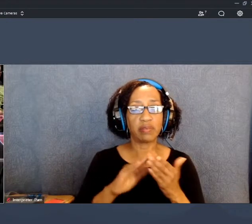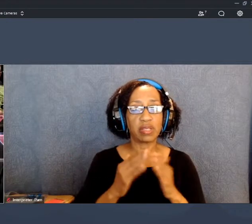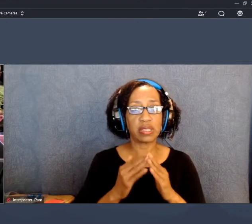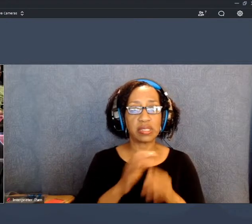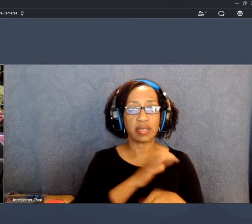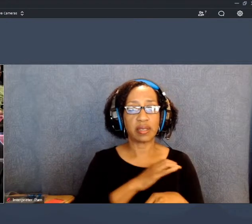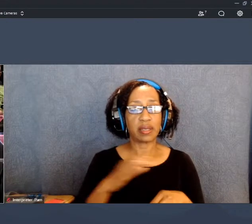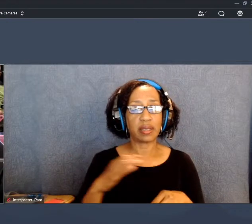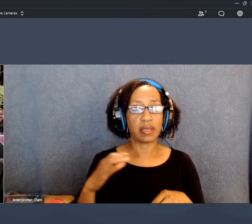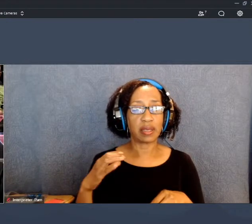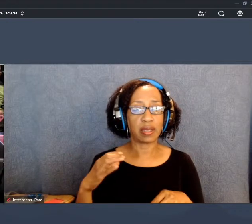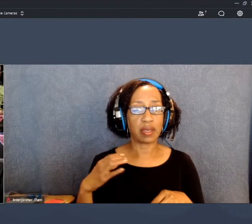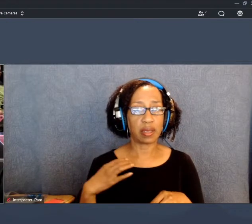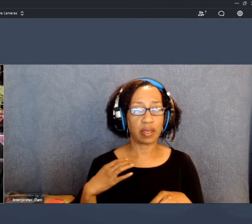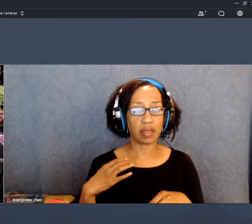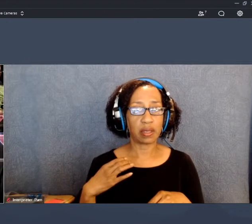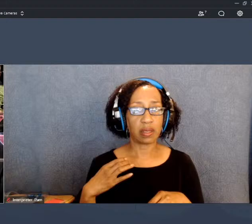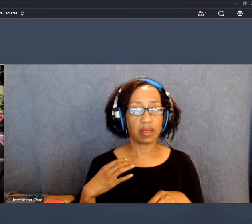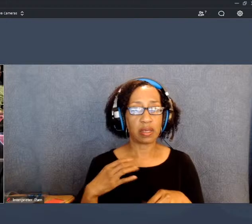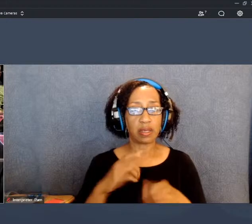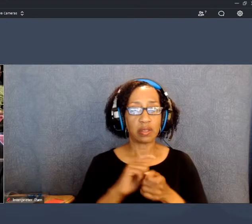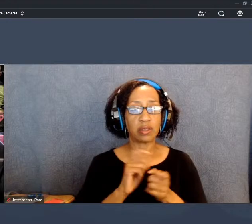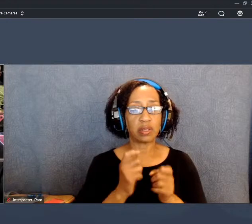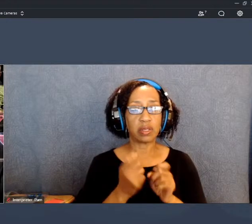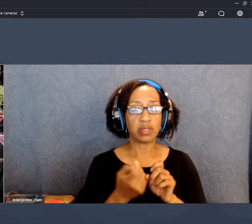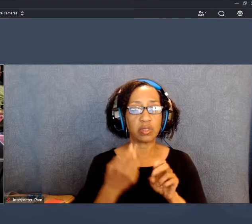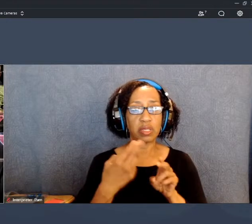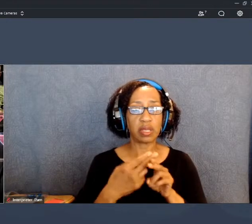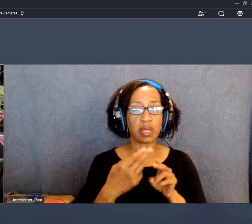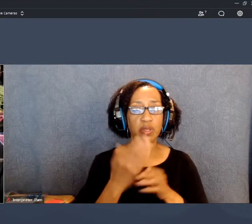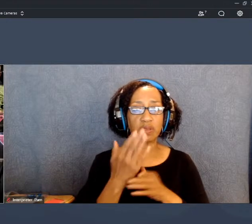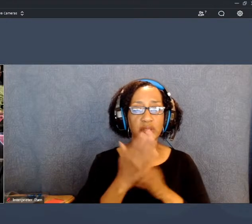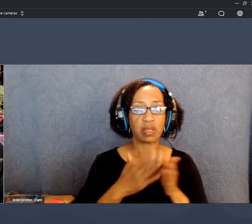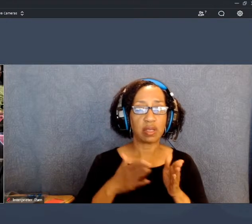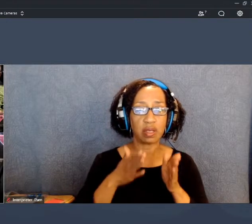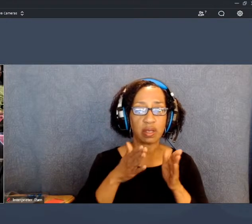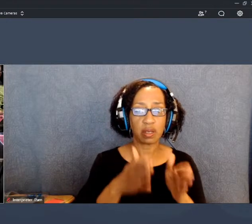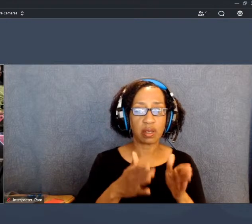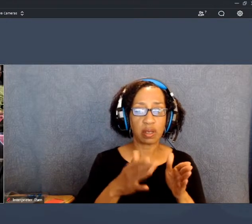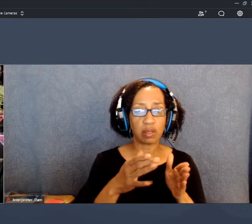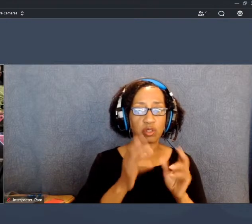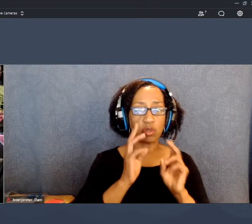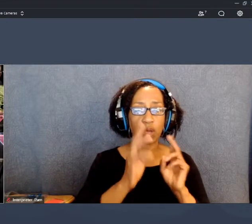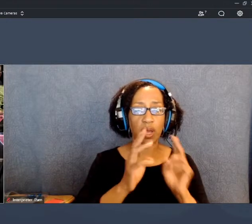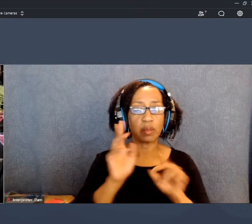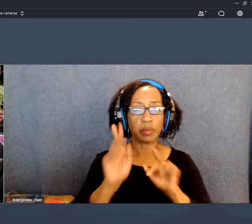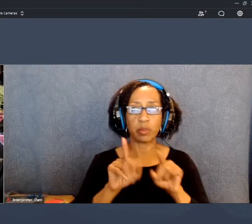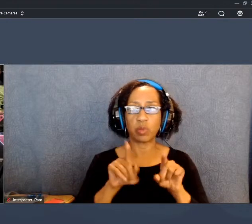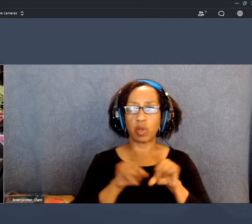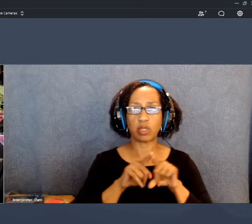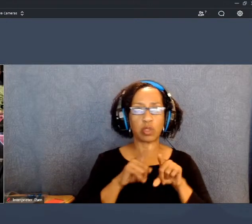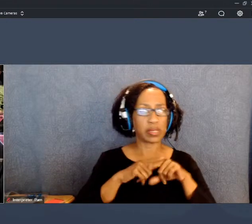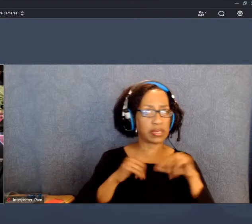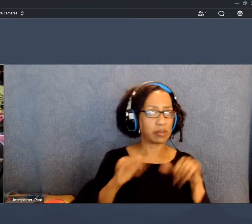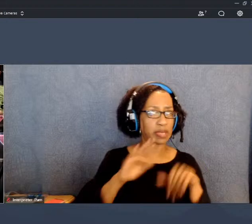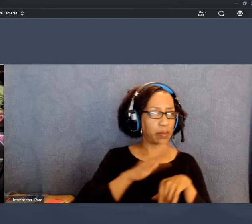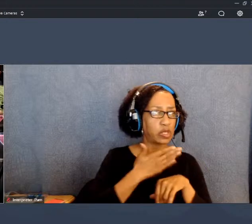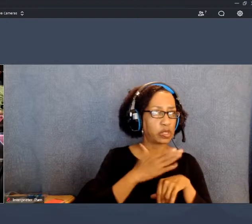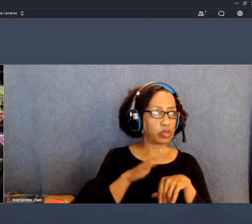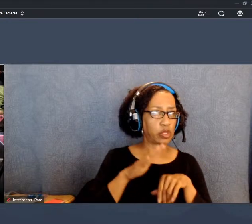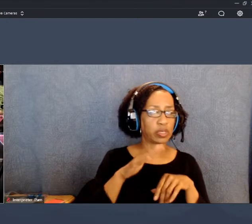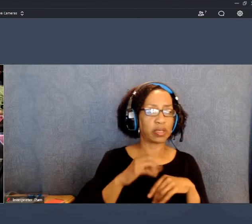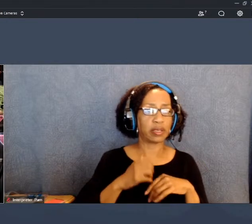seen fit to name certain roads to honor individuals worthy of recognition.